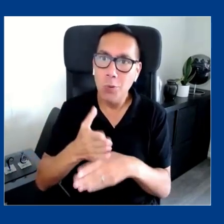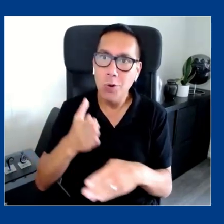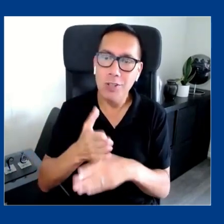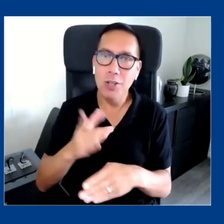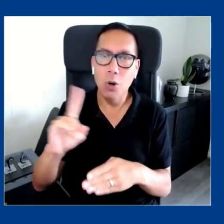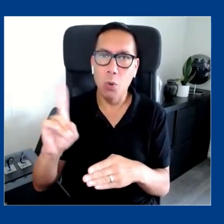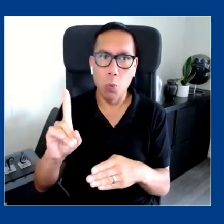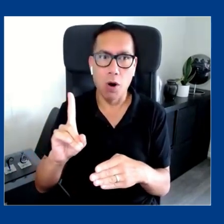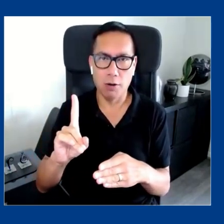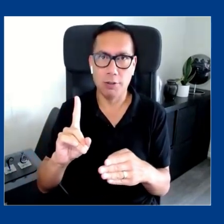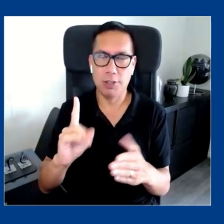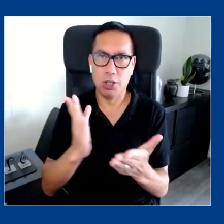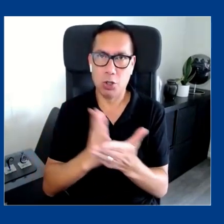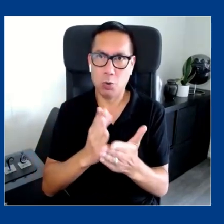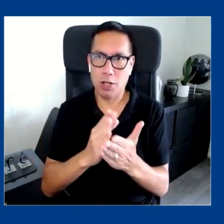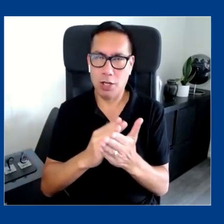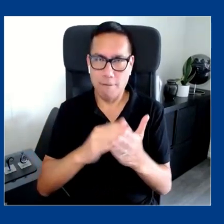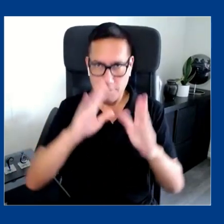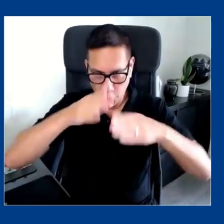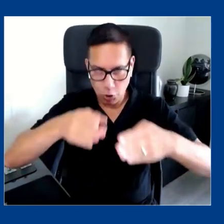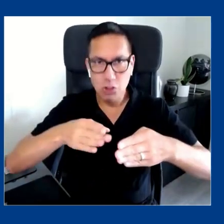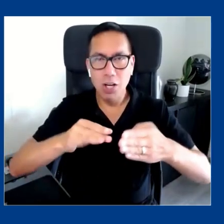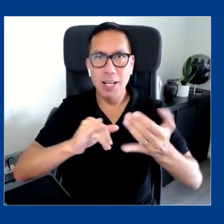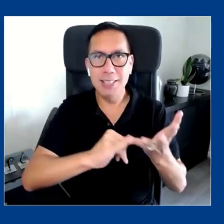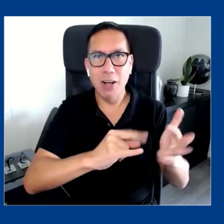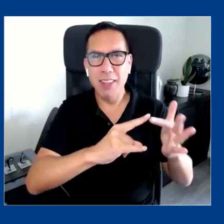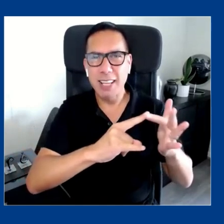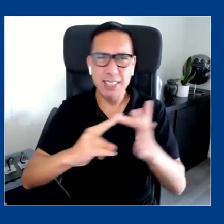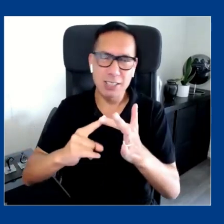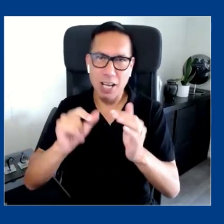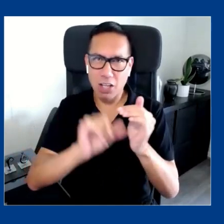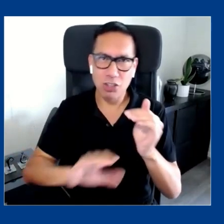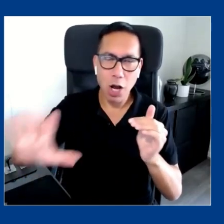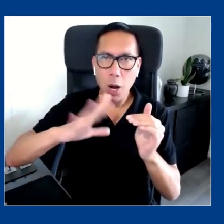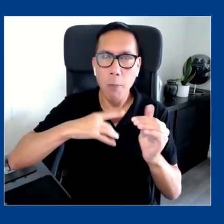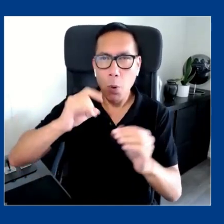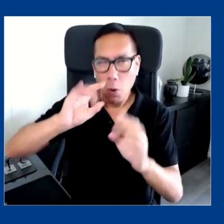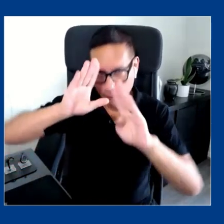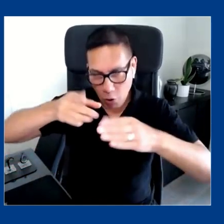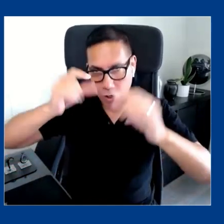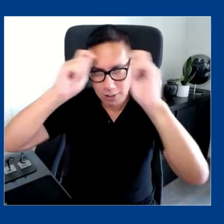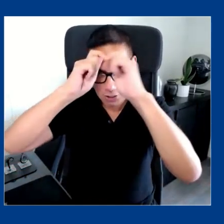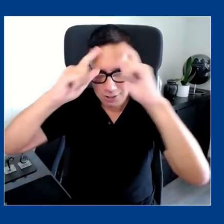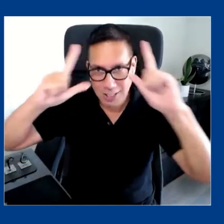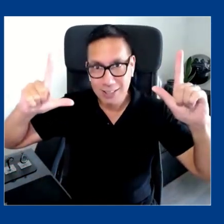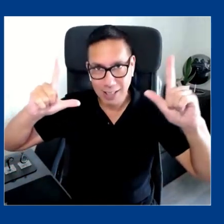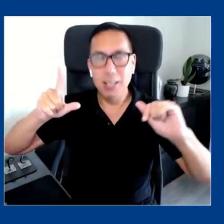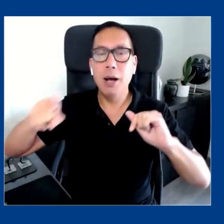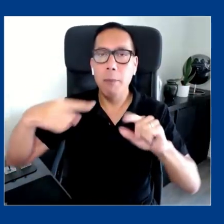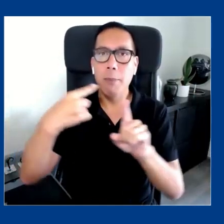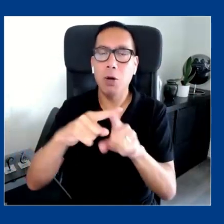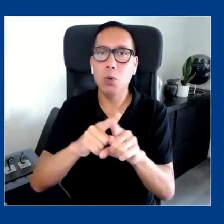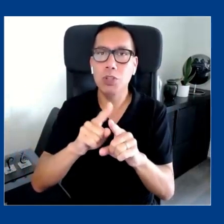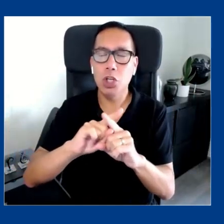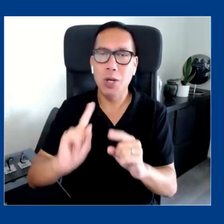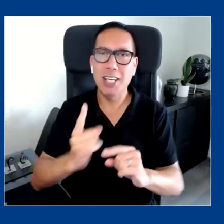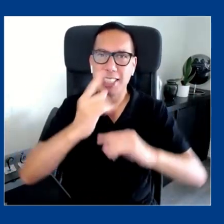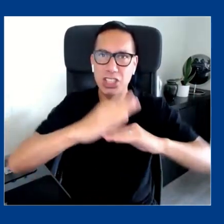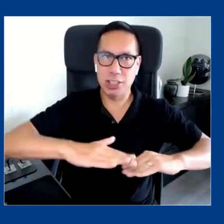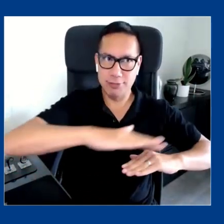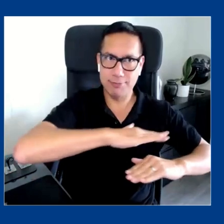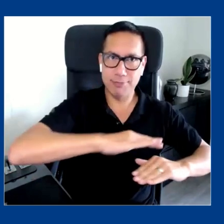focused on Southeast Asia, particularly Timor-Leste and Indigenous Australia. She lives in Melbourne and regularly